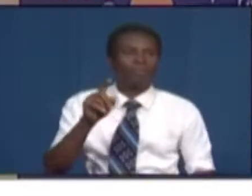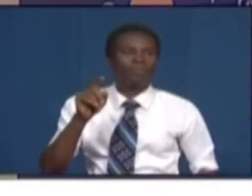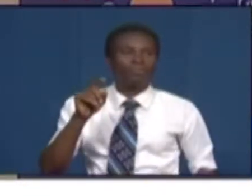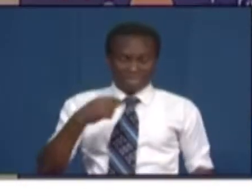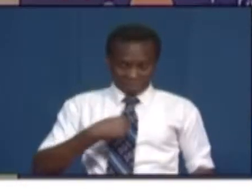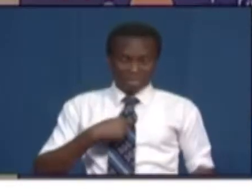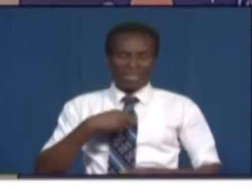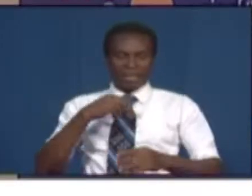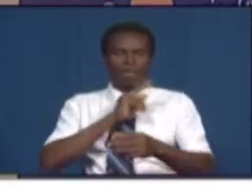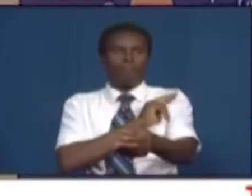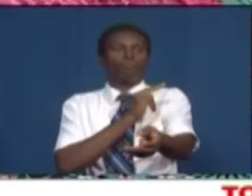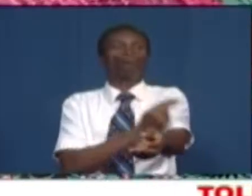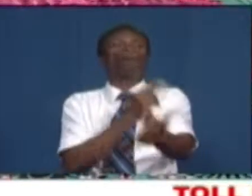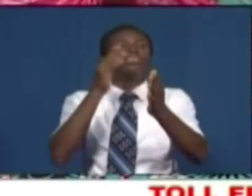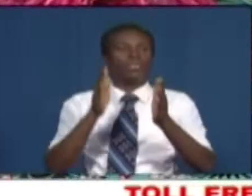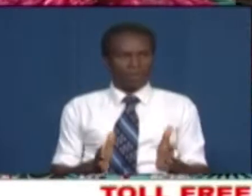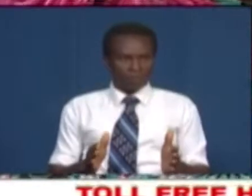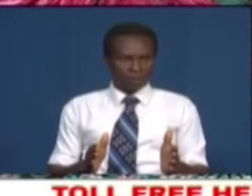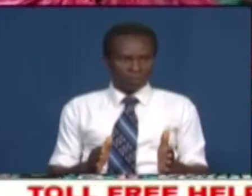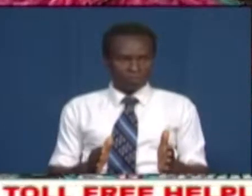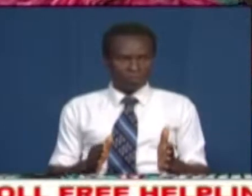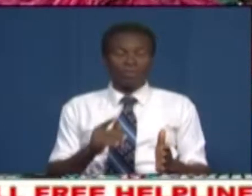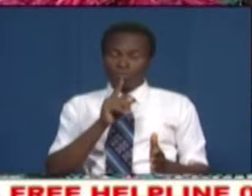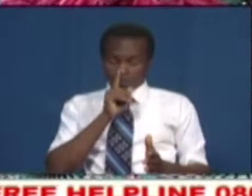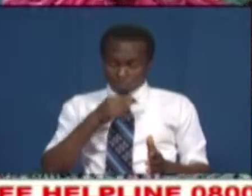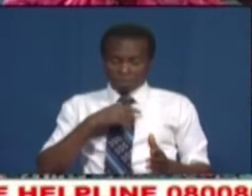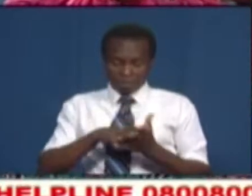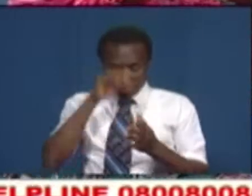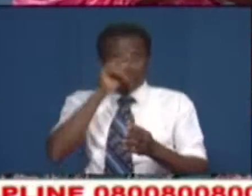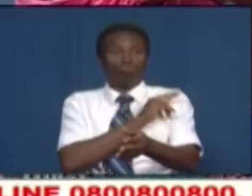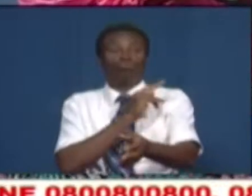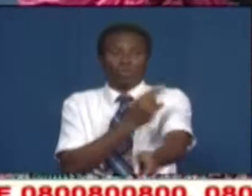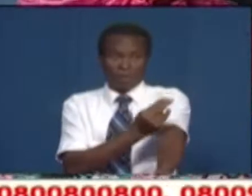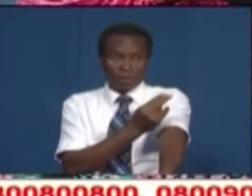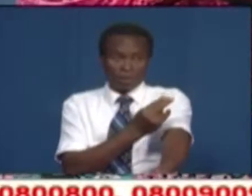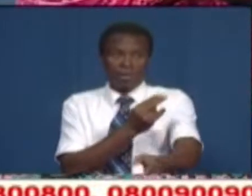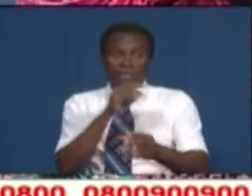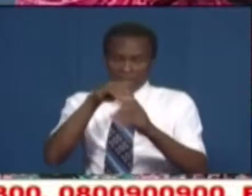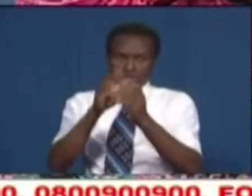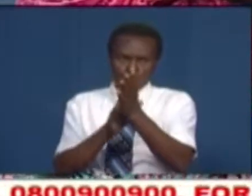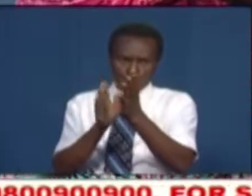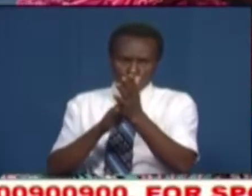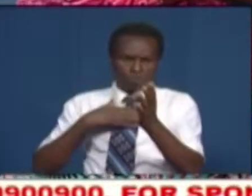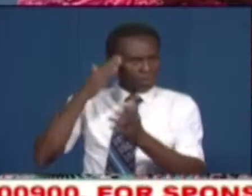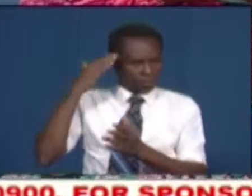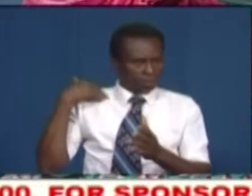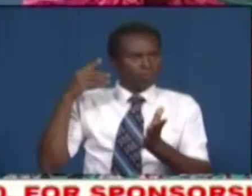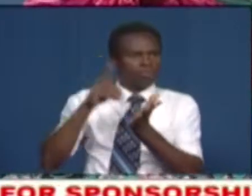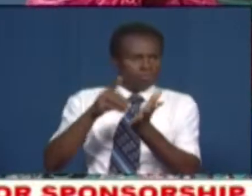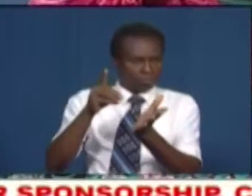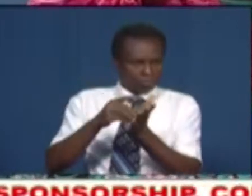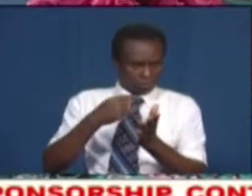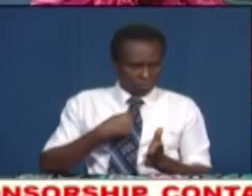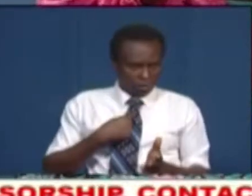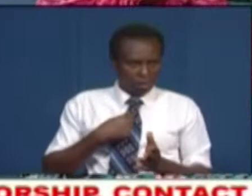by profession, and you know, knowledge is very key in making some of these decisions. It's a